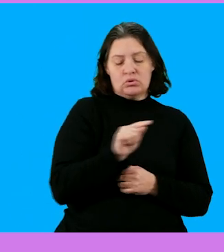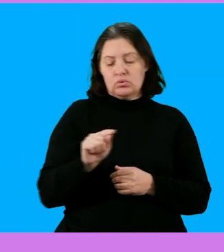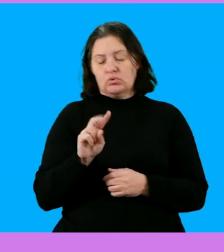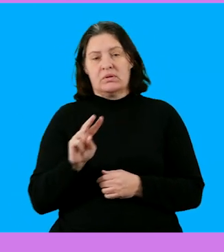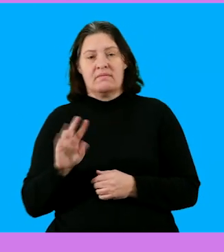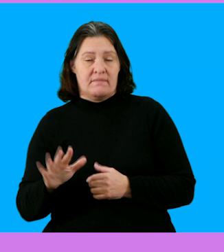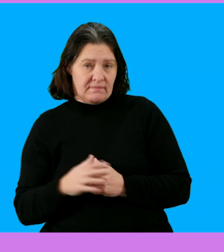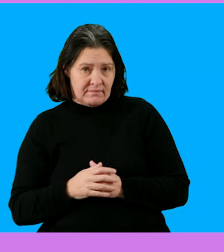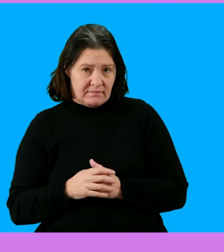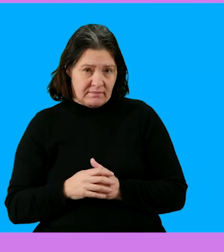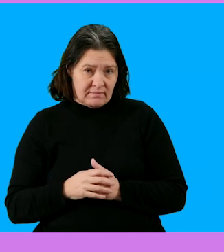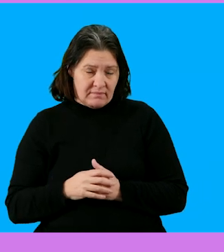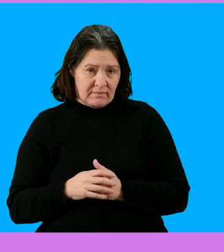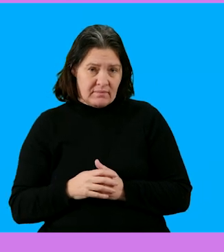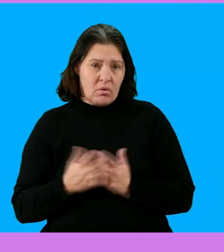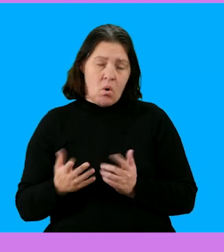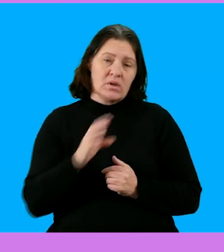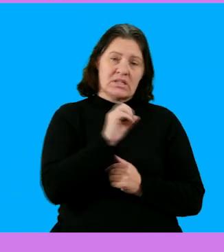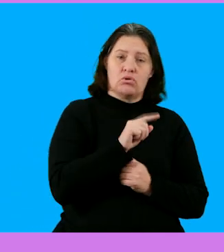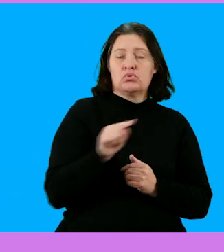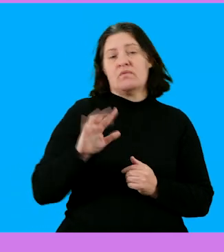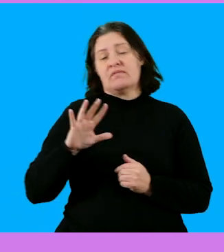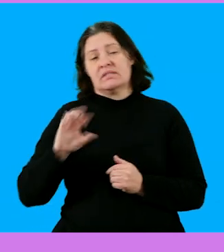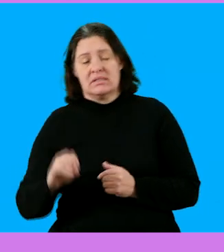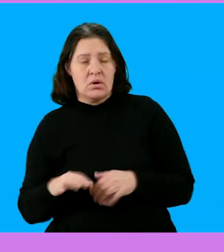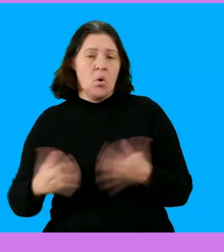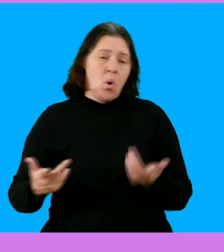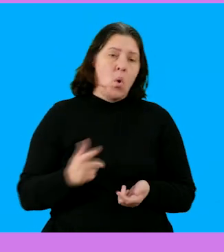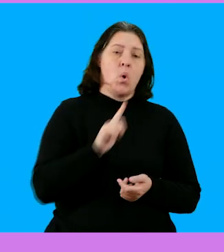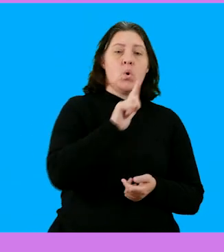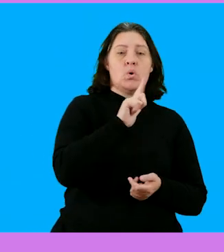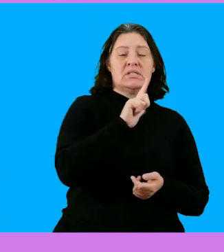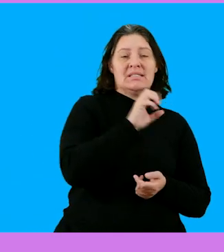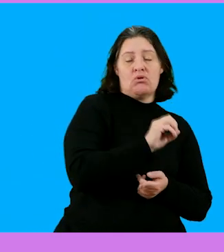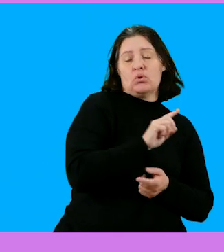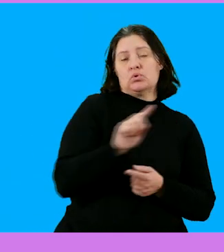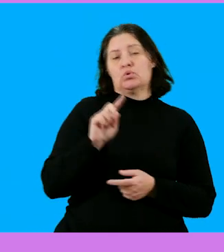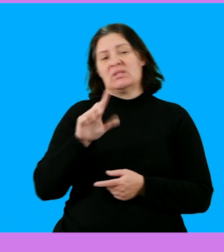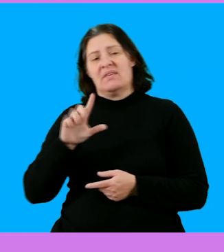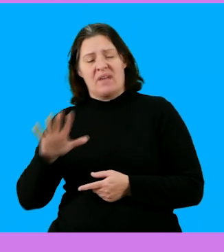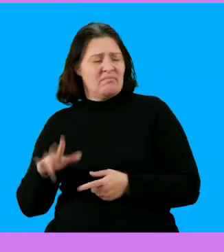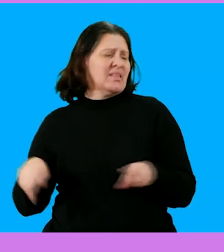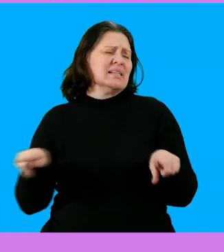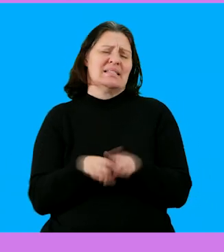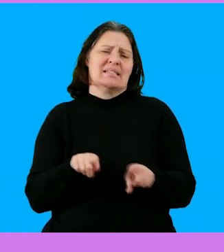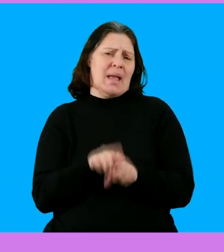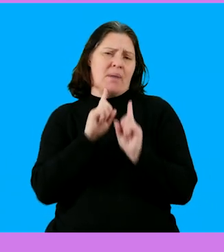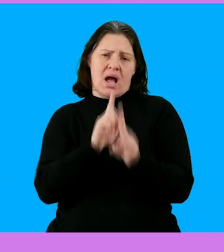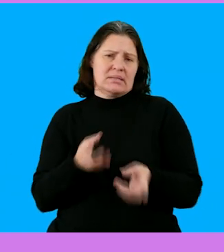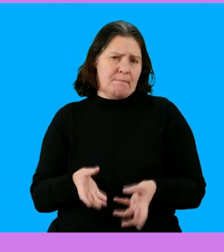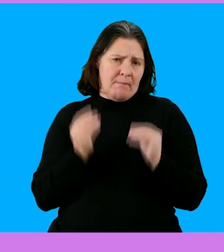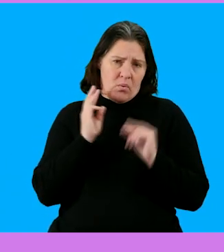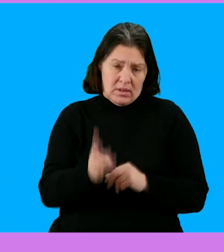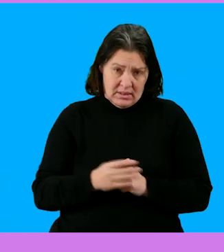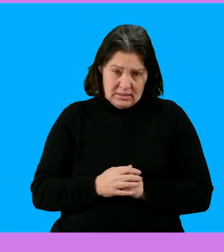25 and equate it. Or from 0 to 50, or from 0 to 75. It will all still take you to the same answer.